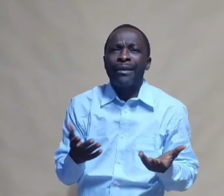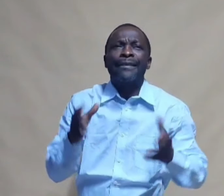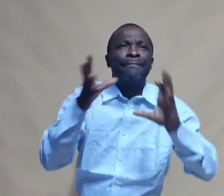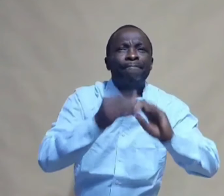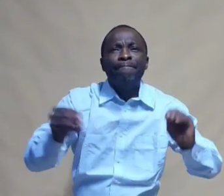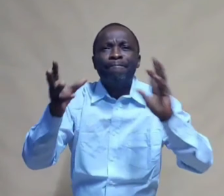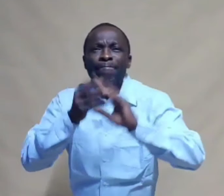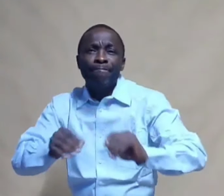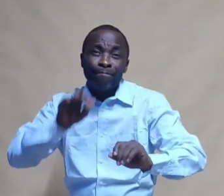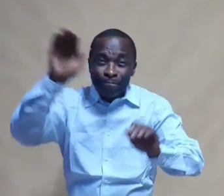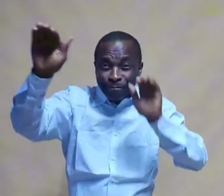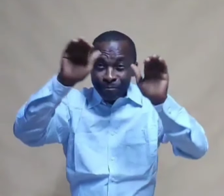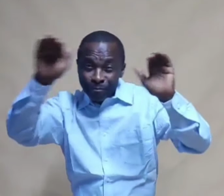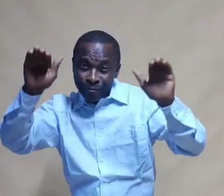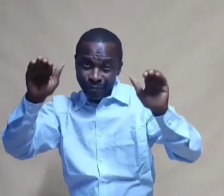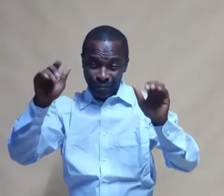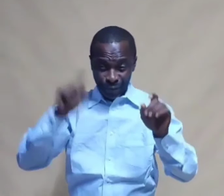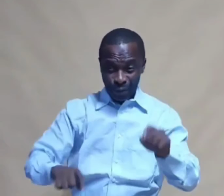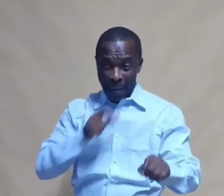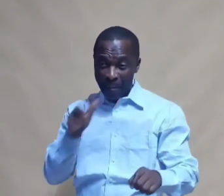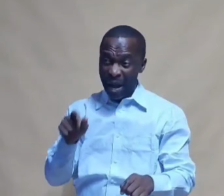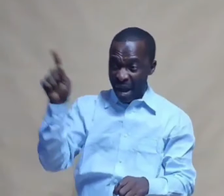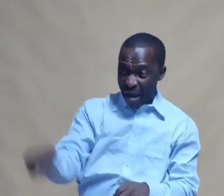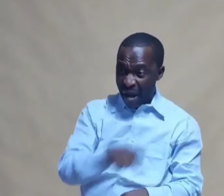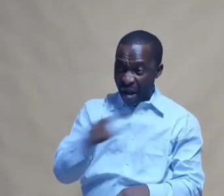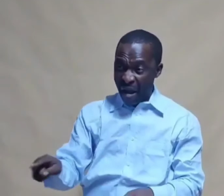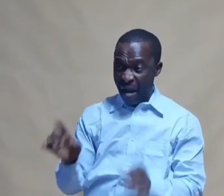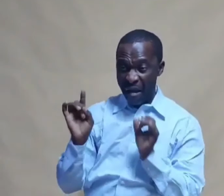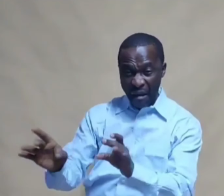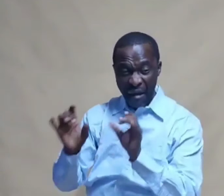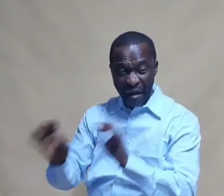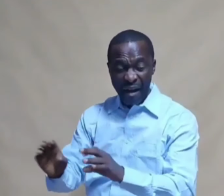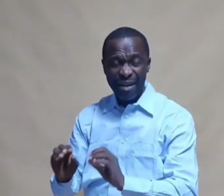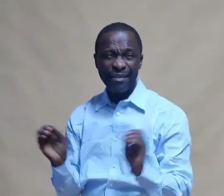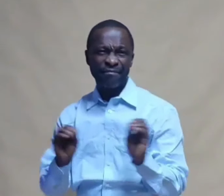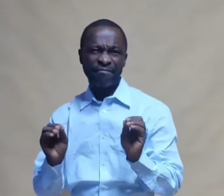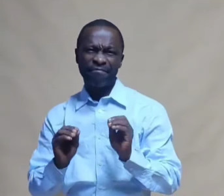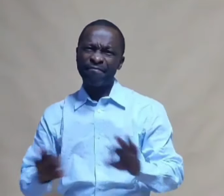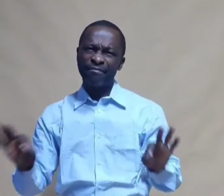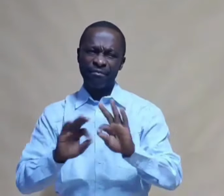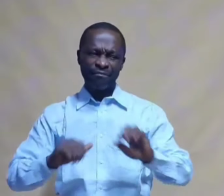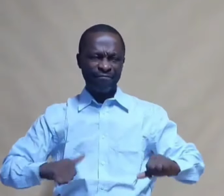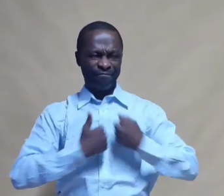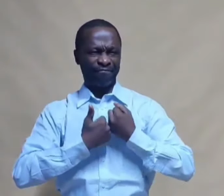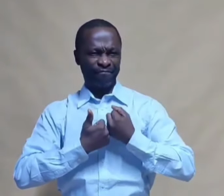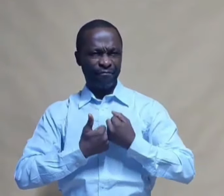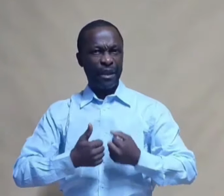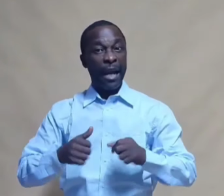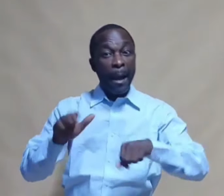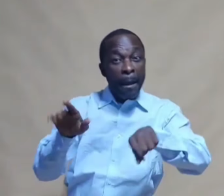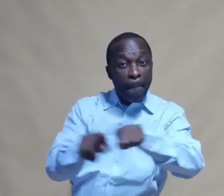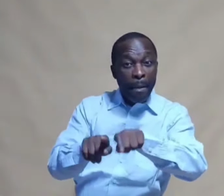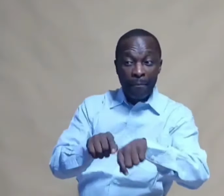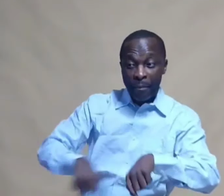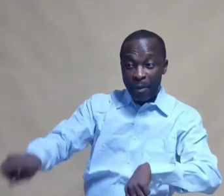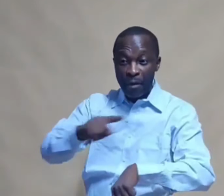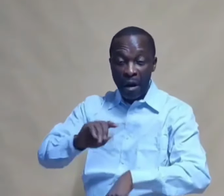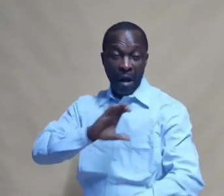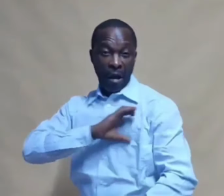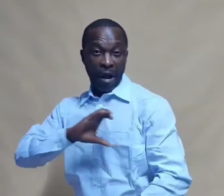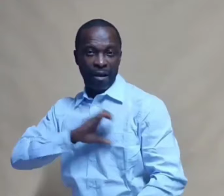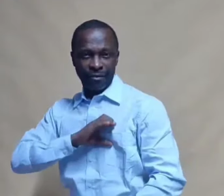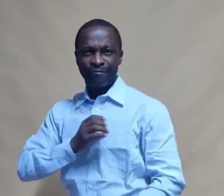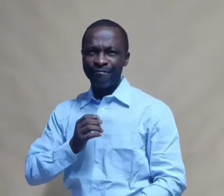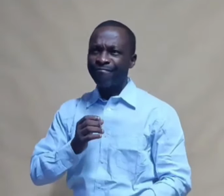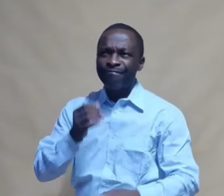anti-racism laws that prohibit discrimination in various areas of life. Implement cultural sensitivity and anti-bias training